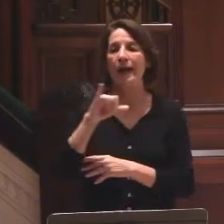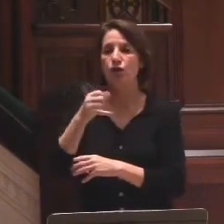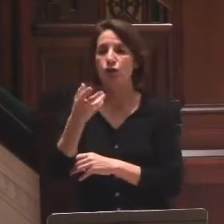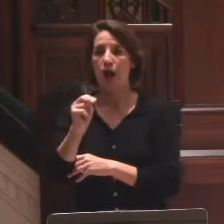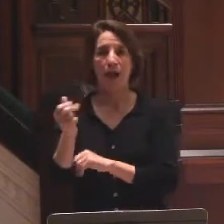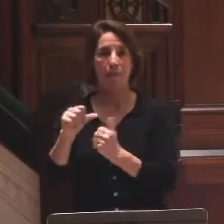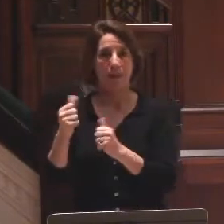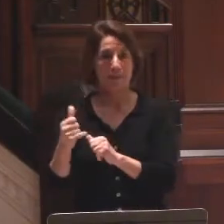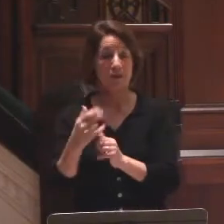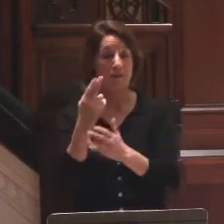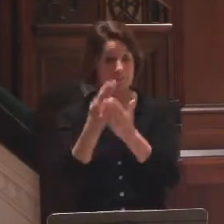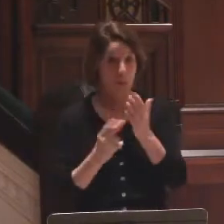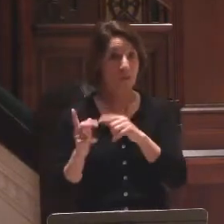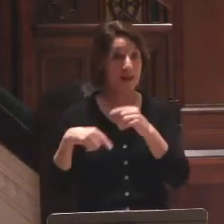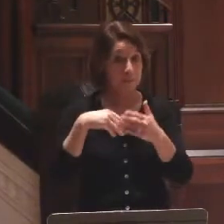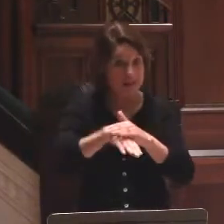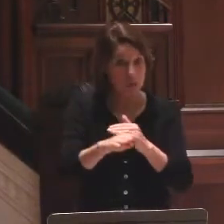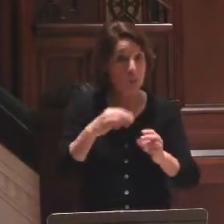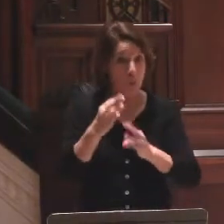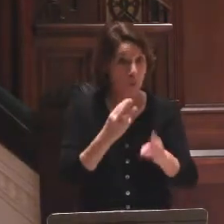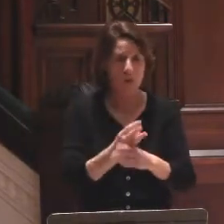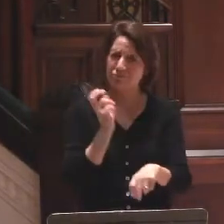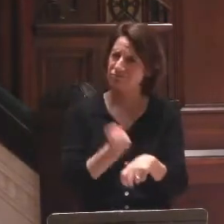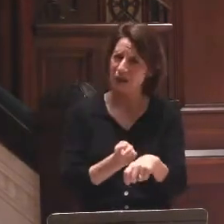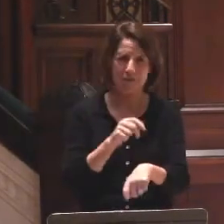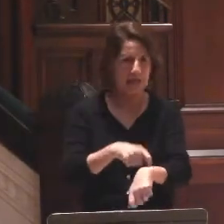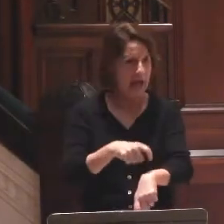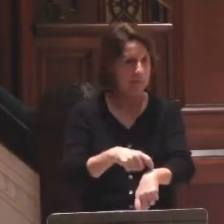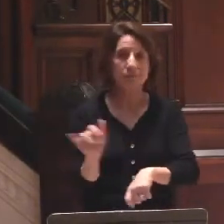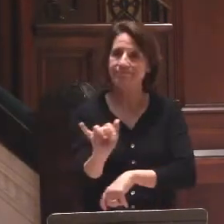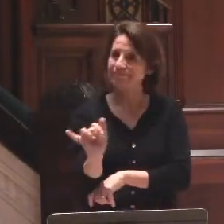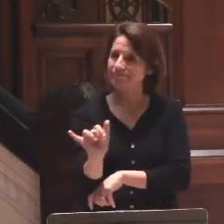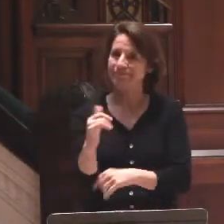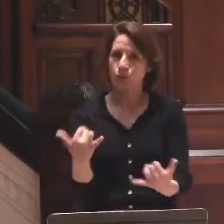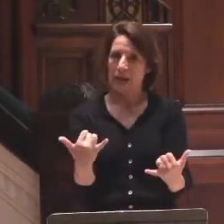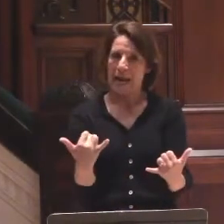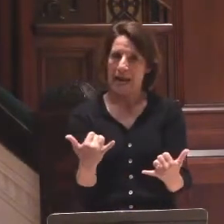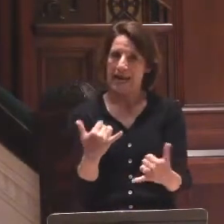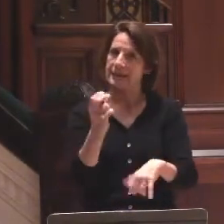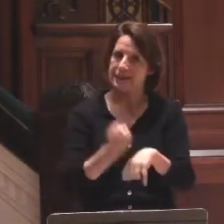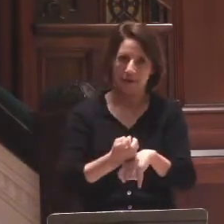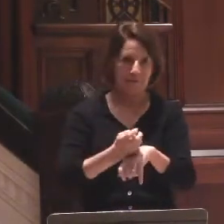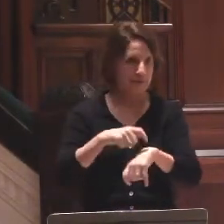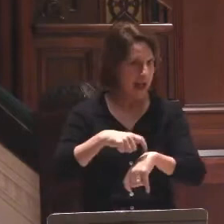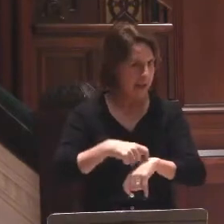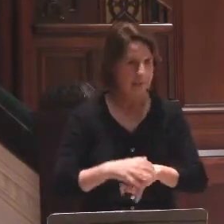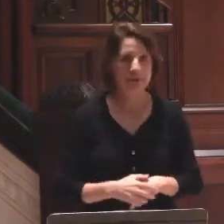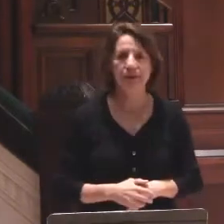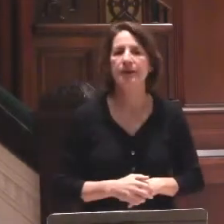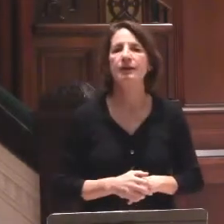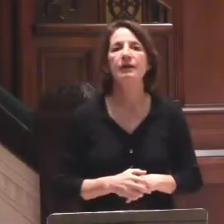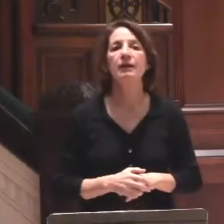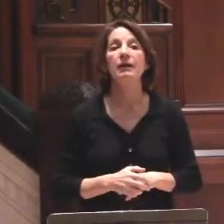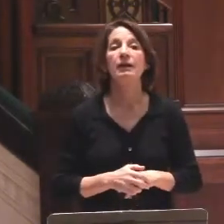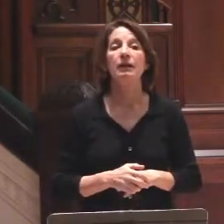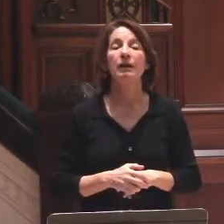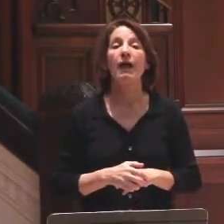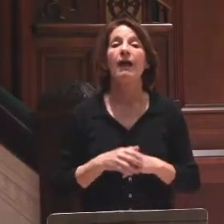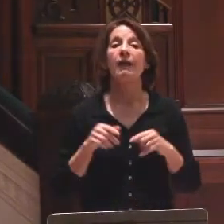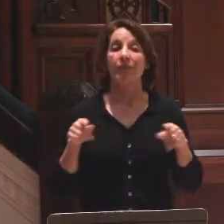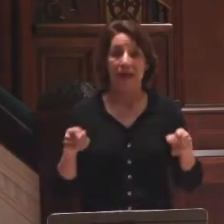world during very tough times, just like the tough times today. They want us to know that we are not